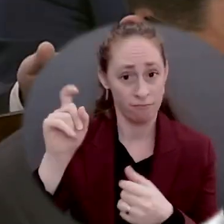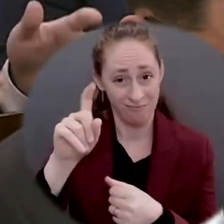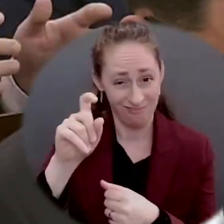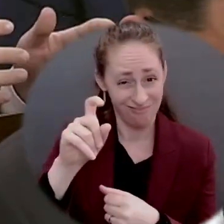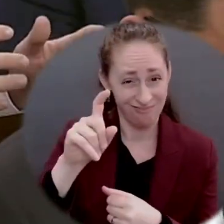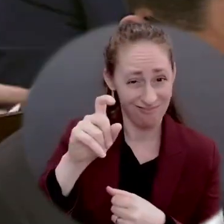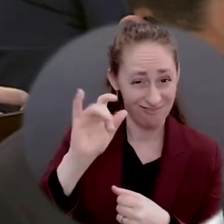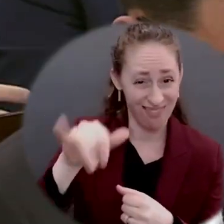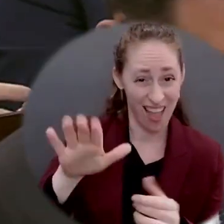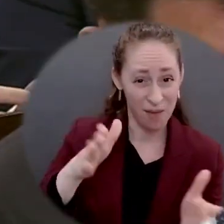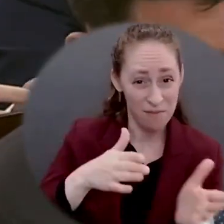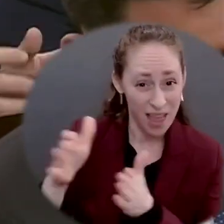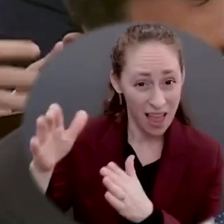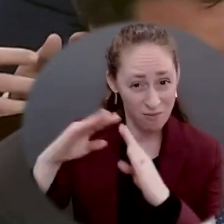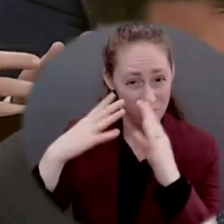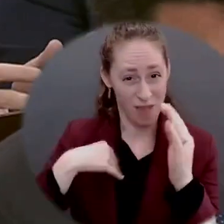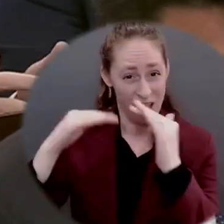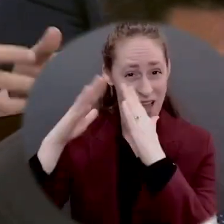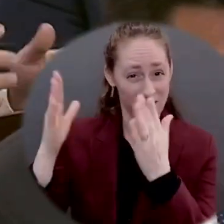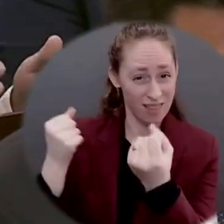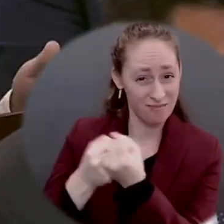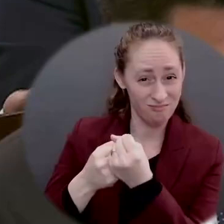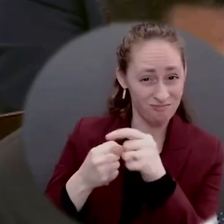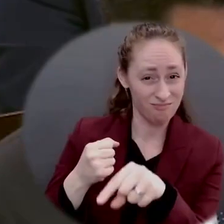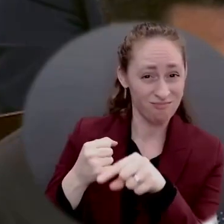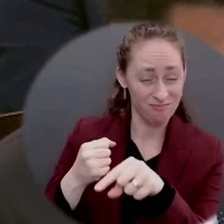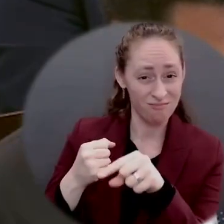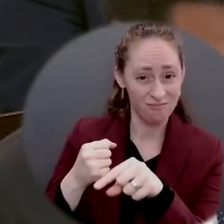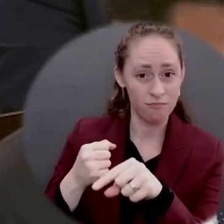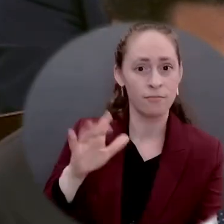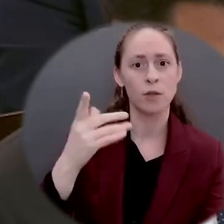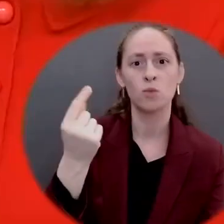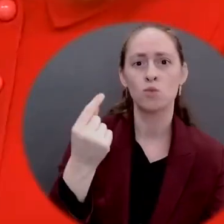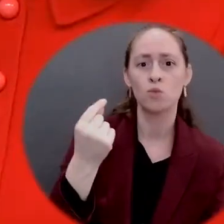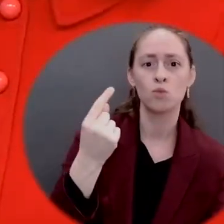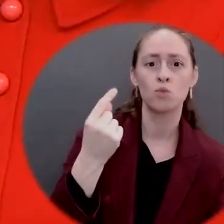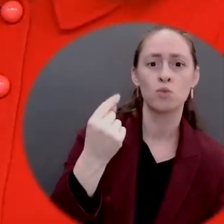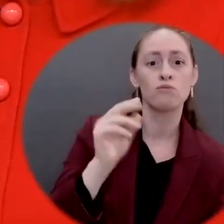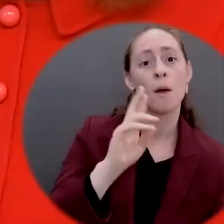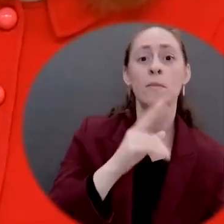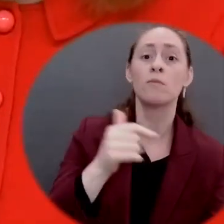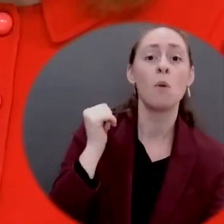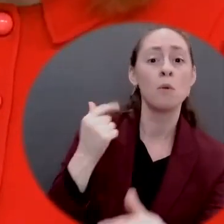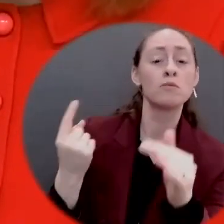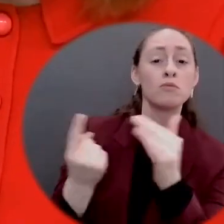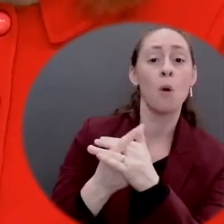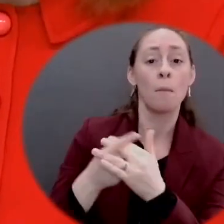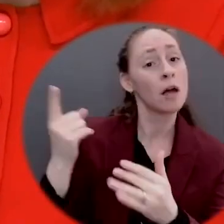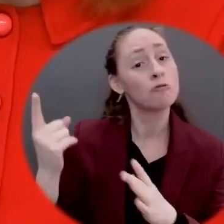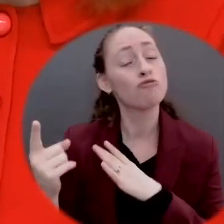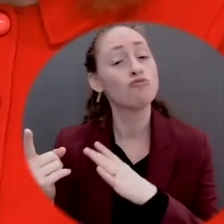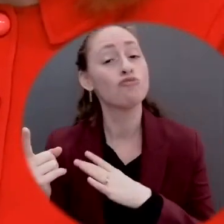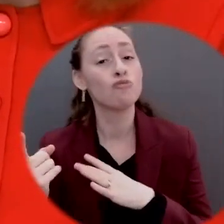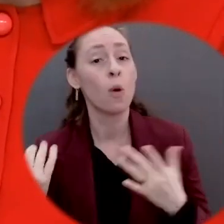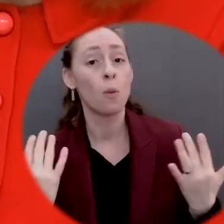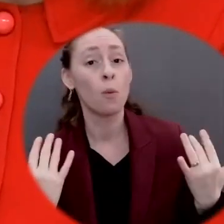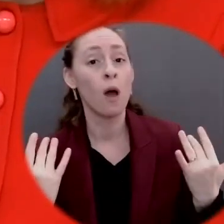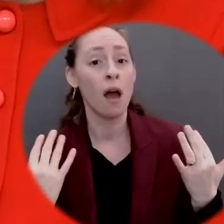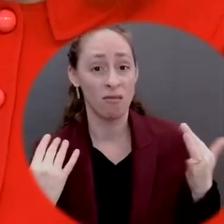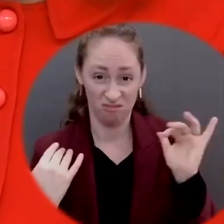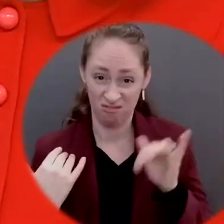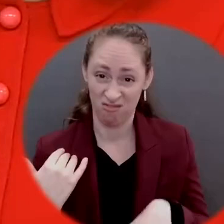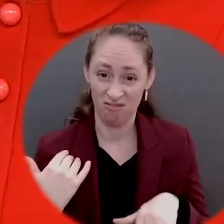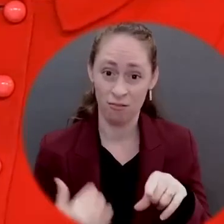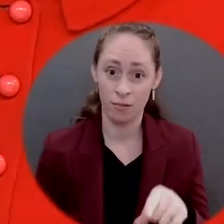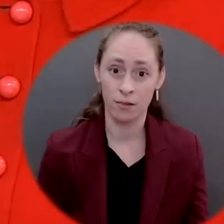up and essentially waiting for Republicans to show up at the Banking Committee to vote? Absolutely, and I was in the Oval Office when the president spoke with Senator Brown, so I